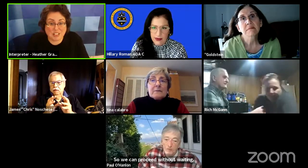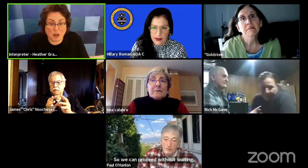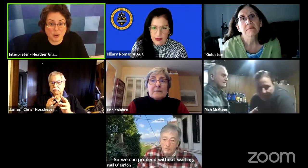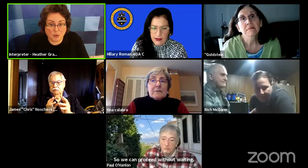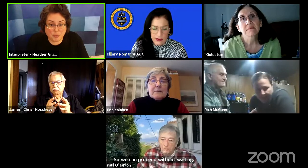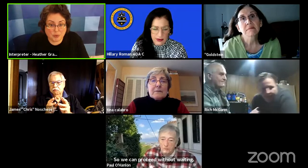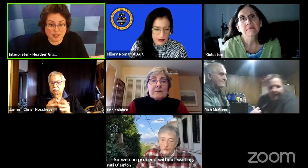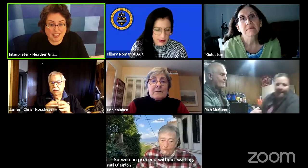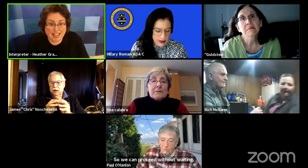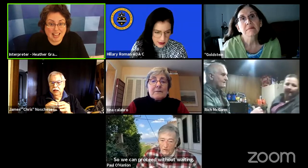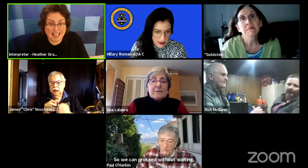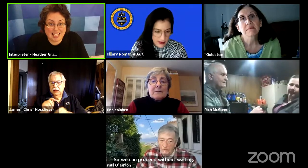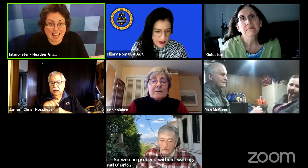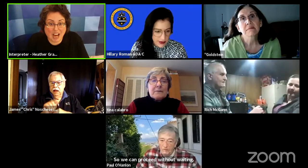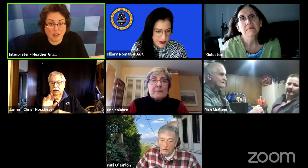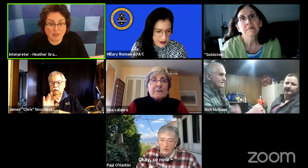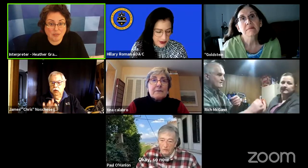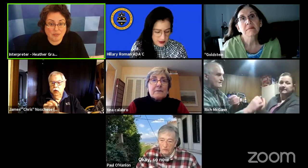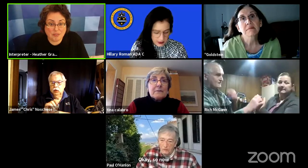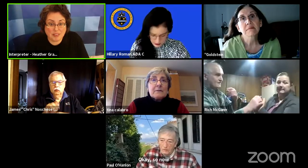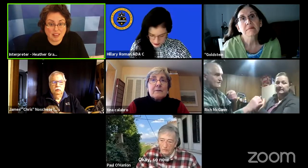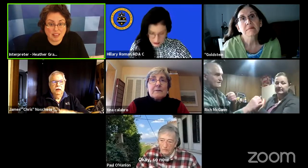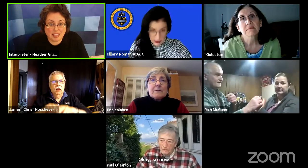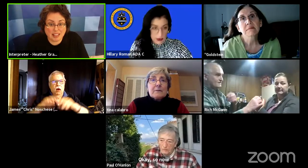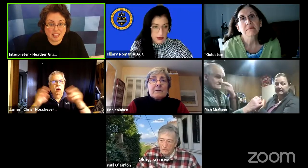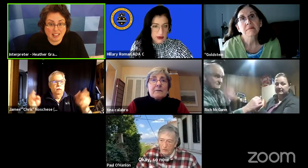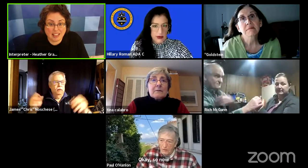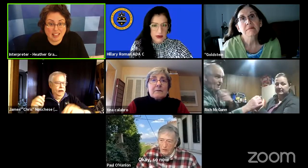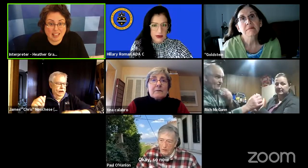Okay, so now